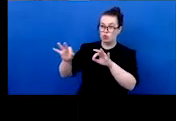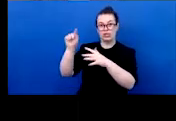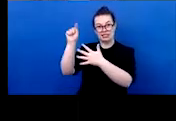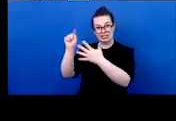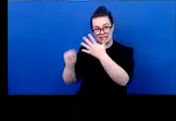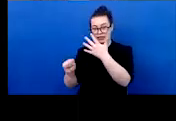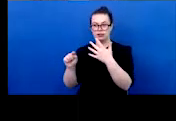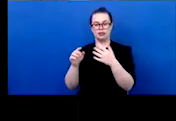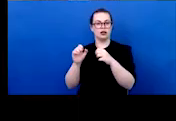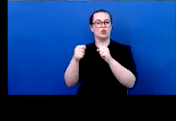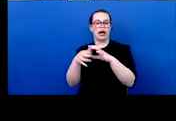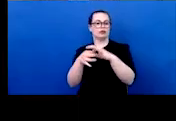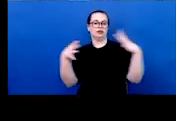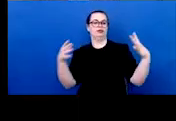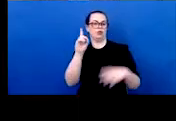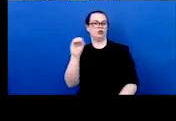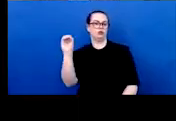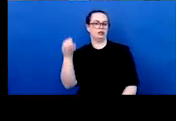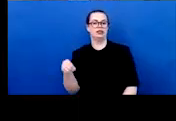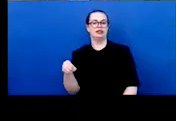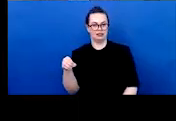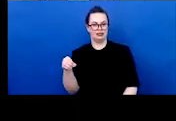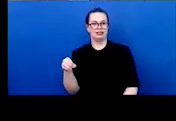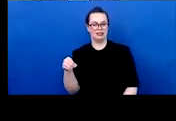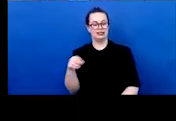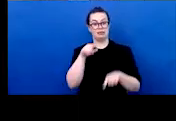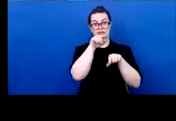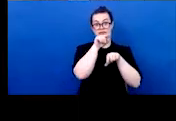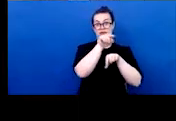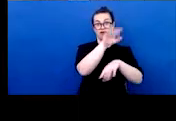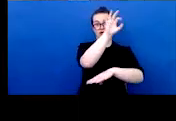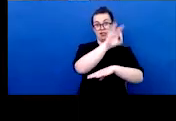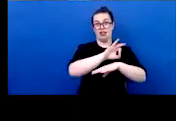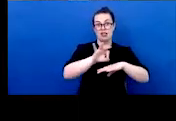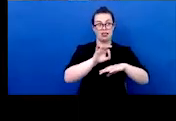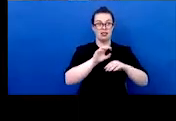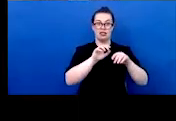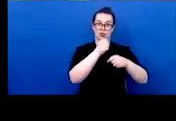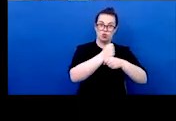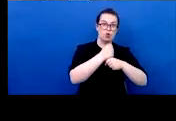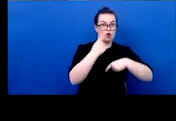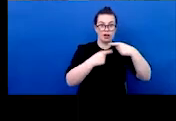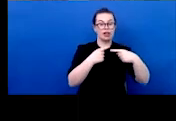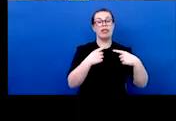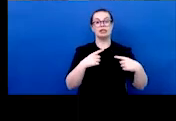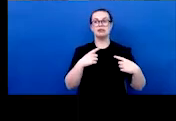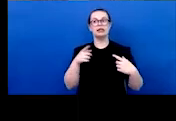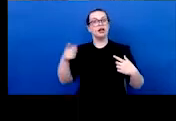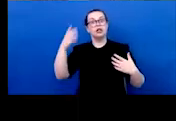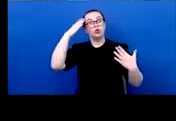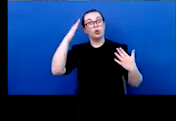says here, that elements of a parallel architecture have actually been implicit in practice in the field.